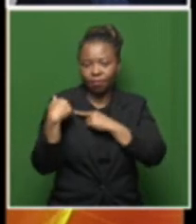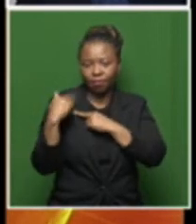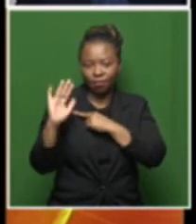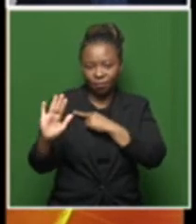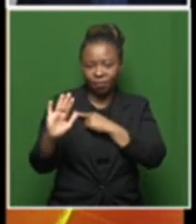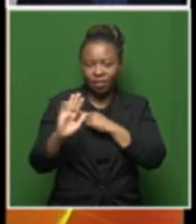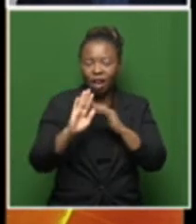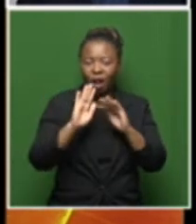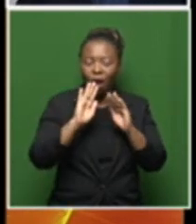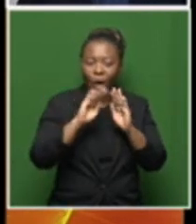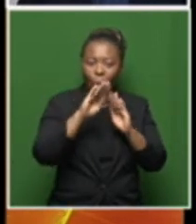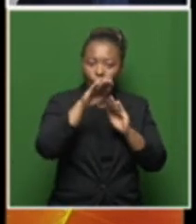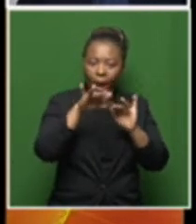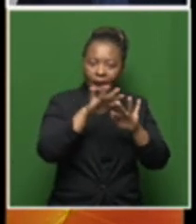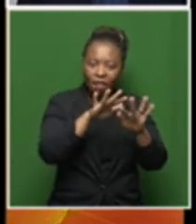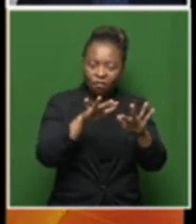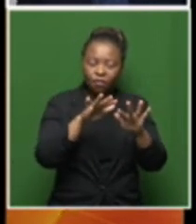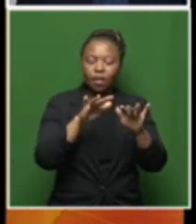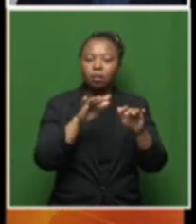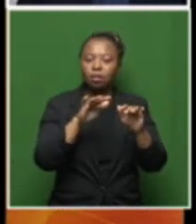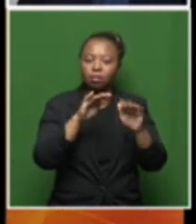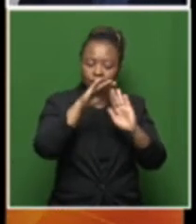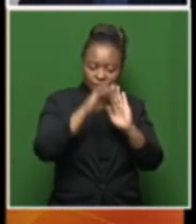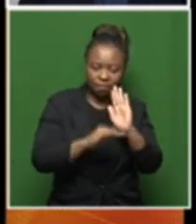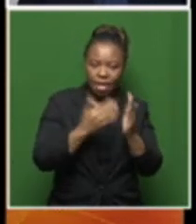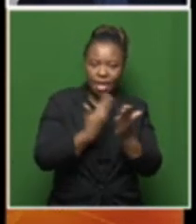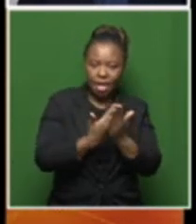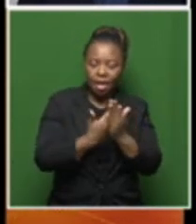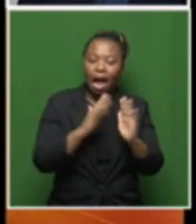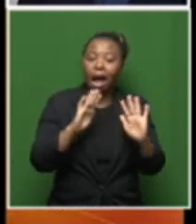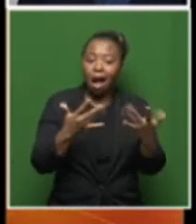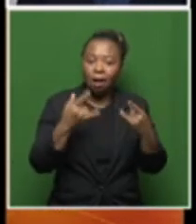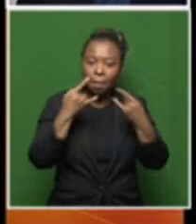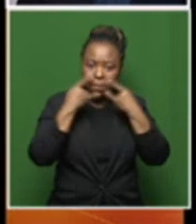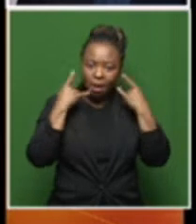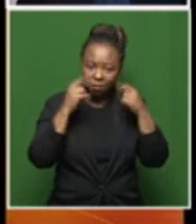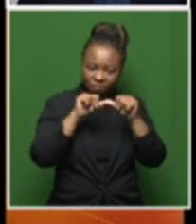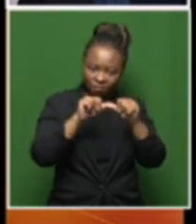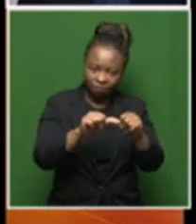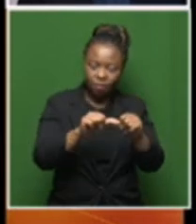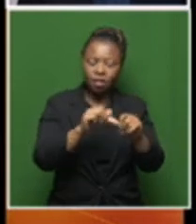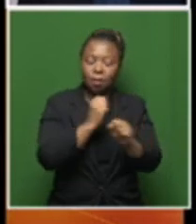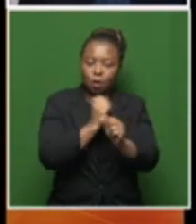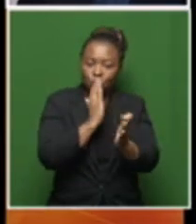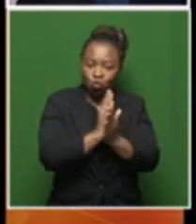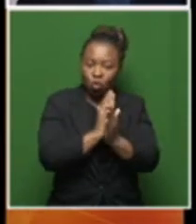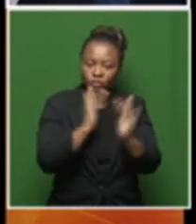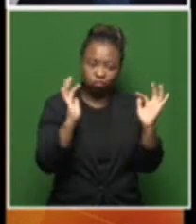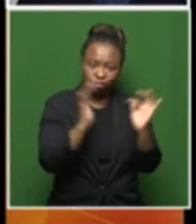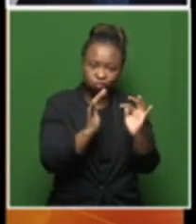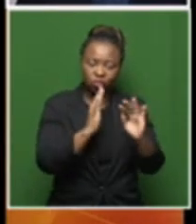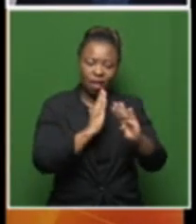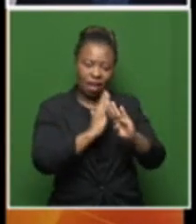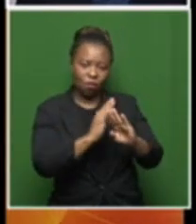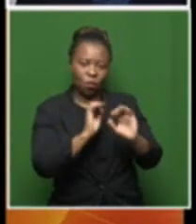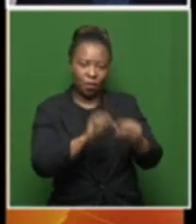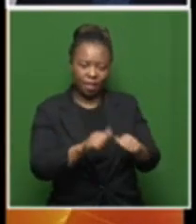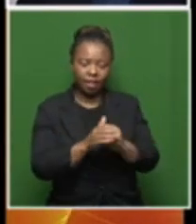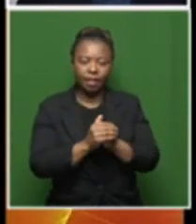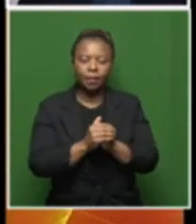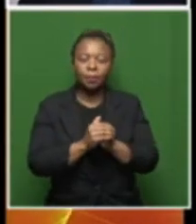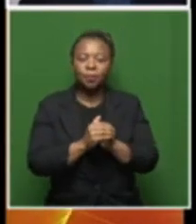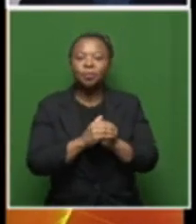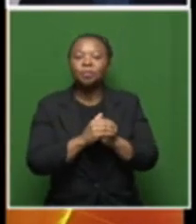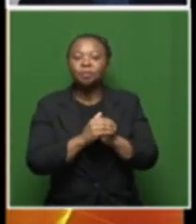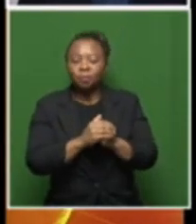wave through behavior of mask wearing, social distancing, and especially avoiding gatherings. Our outbreak and